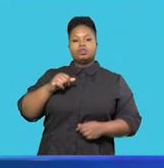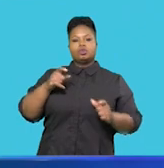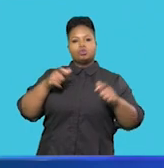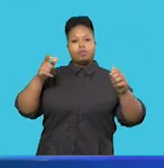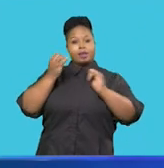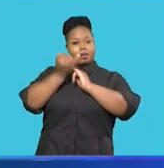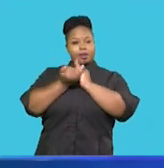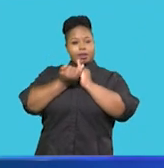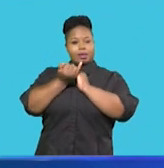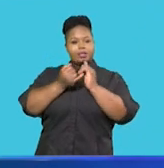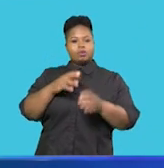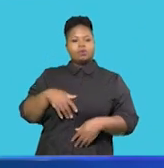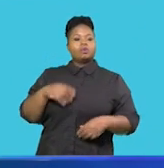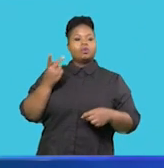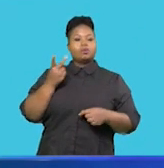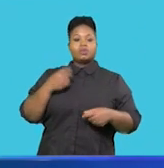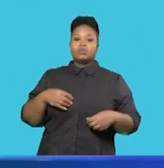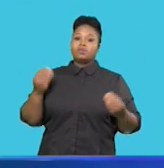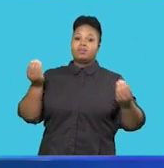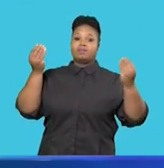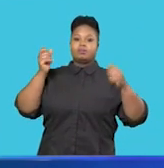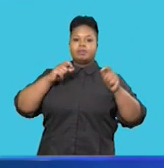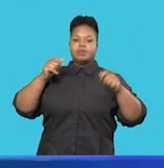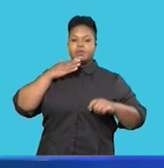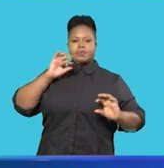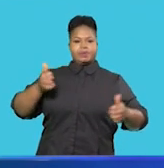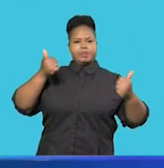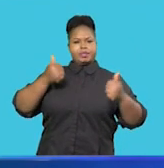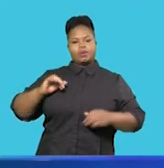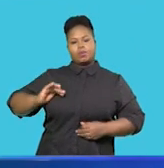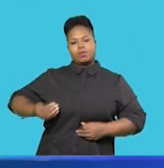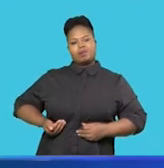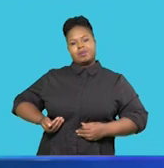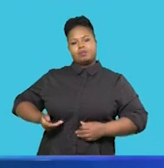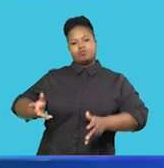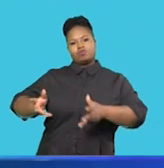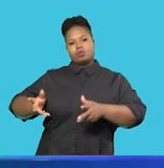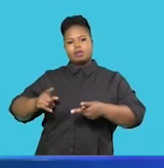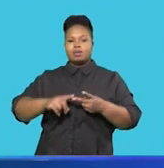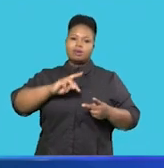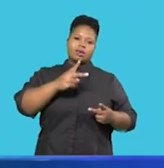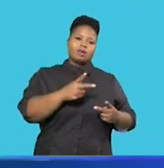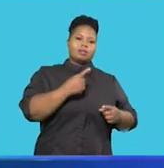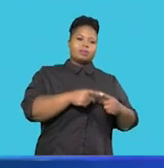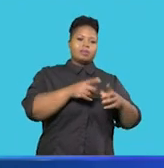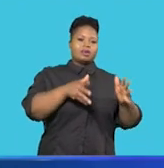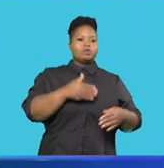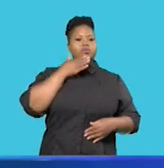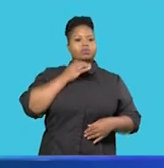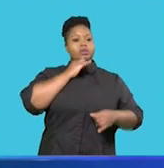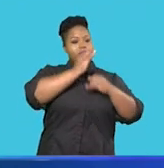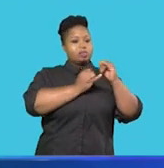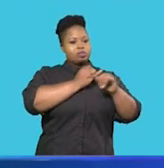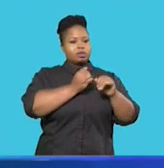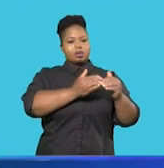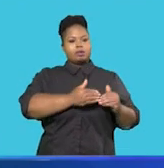e tlhagisitse dinaledi tsa makgarebe ba ba tshamekelang setlhopha sa bosetšhaba sa Banyana Banyana le batshameki ba e leng gore ba tshameka ka kwa nageng tse di kopaneng tsa America